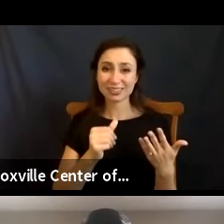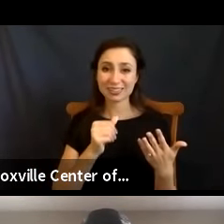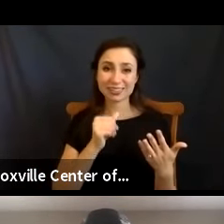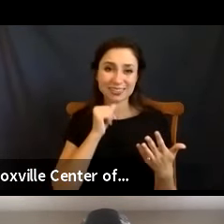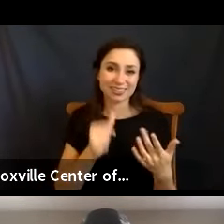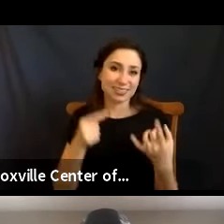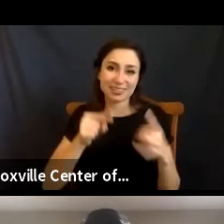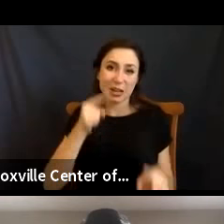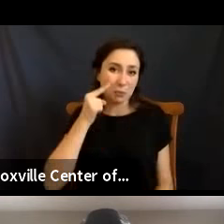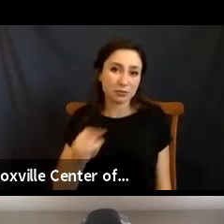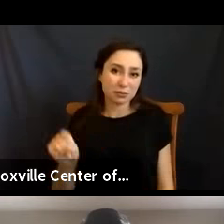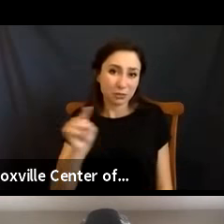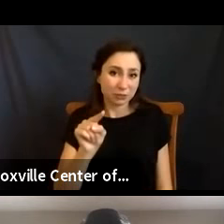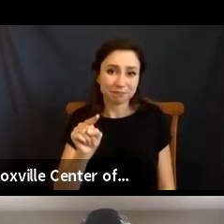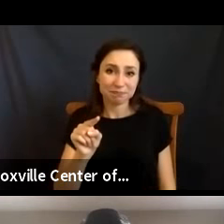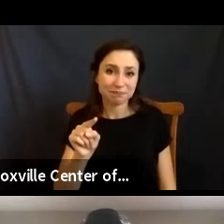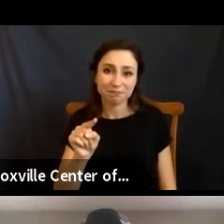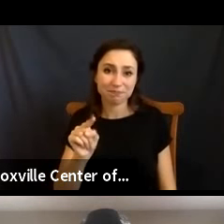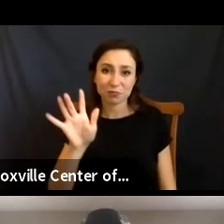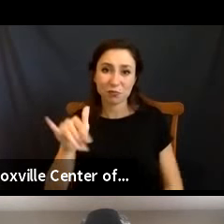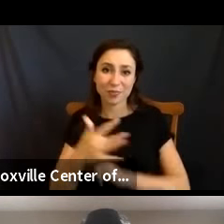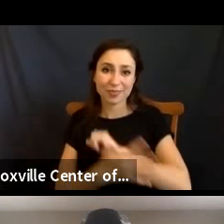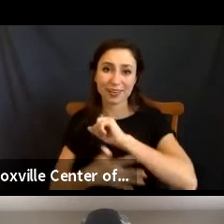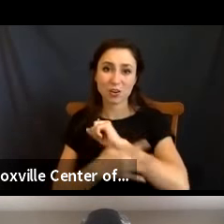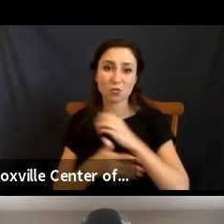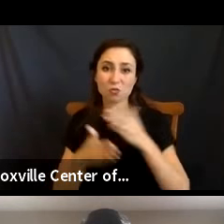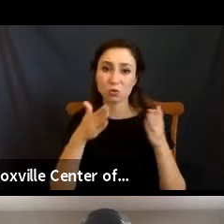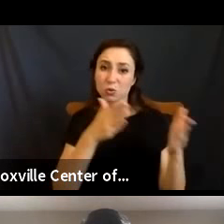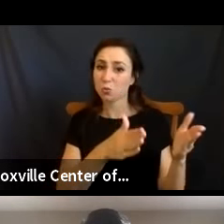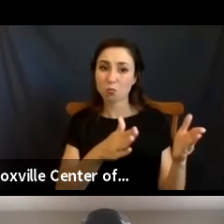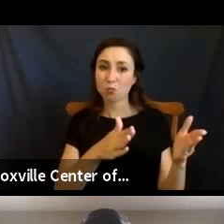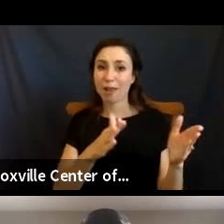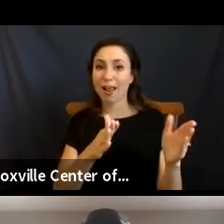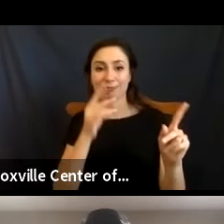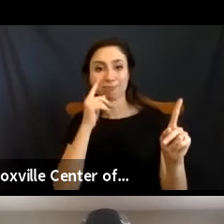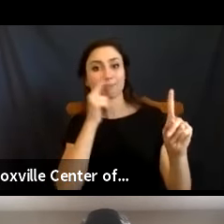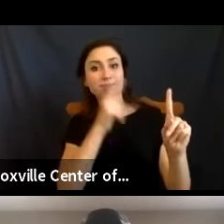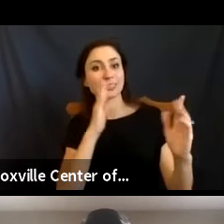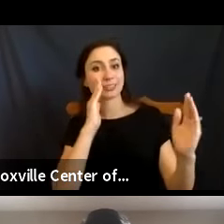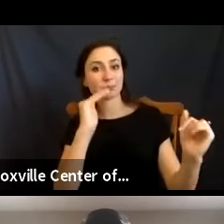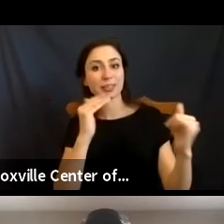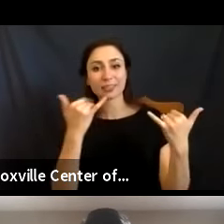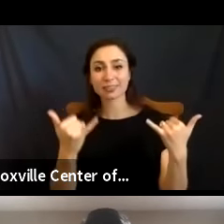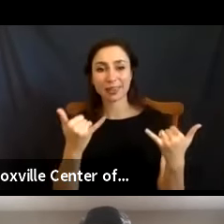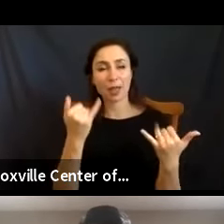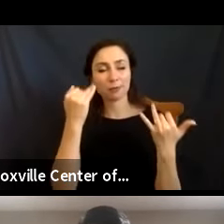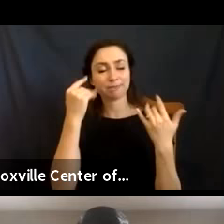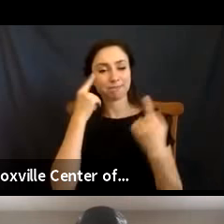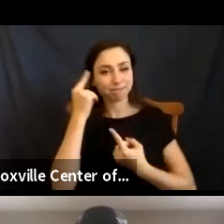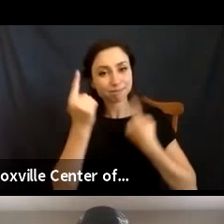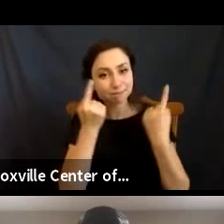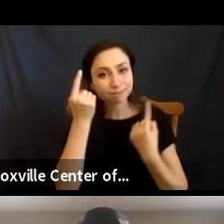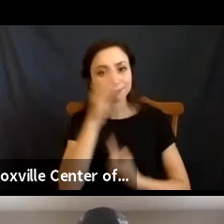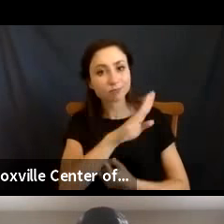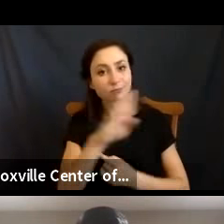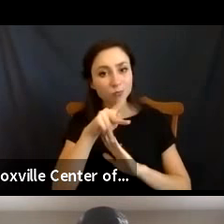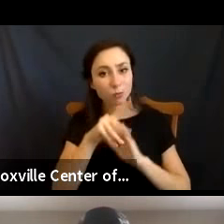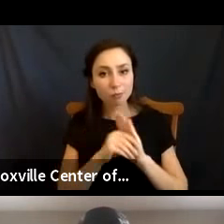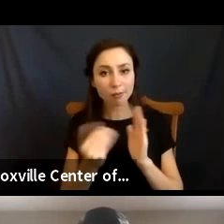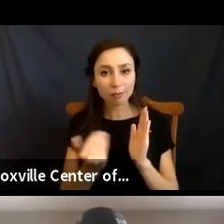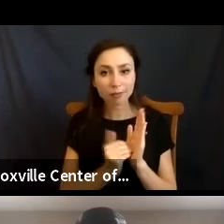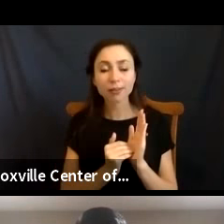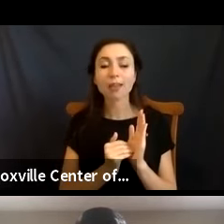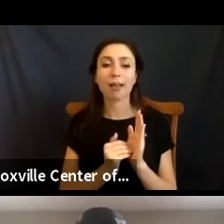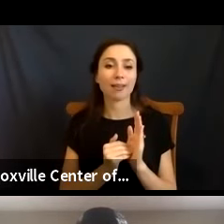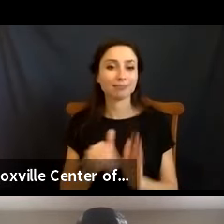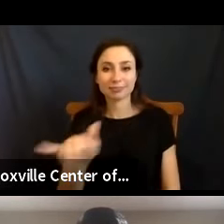them in the way they anticipated. And so now they're rethinking their policy, and like us, we're all